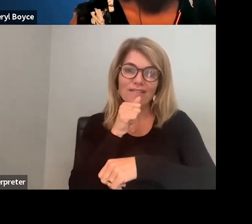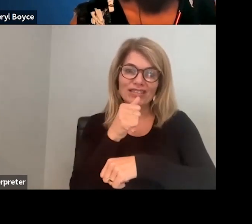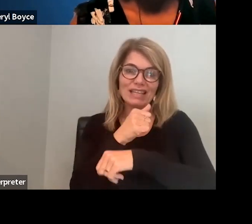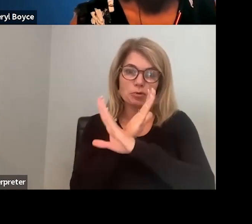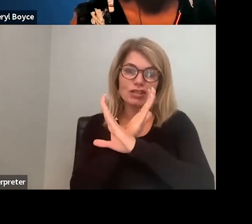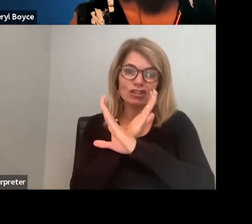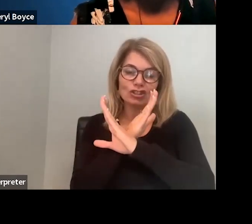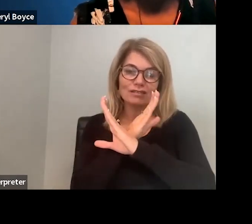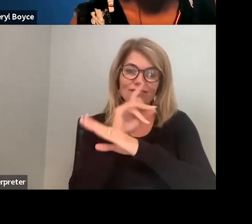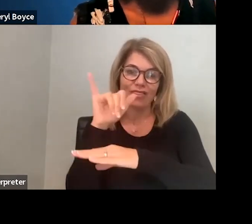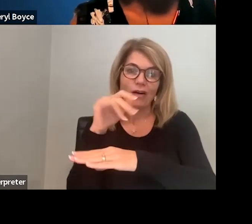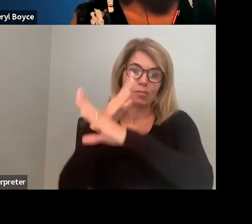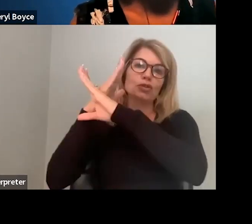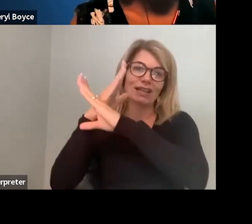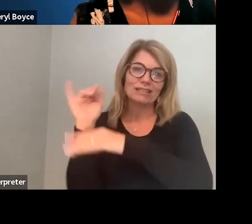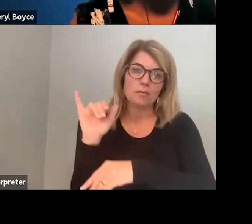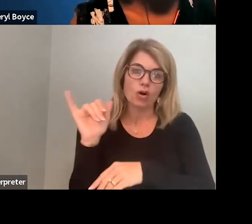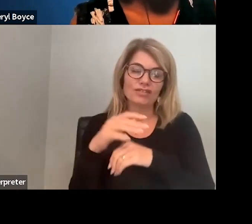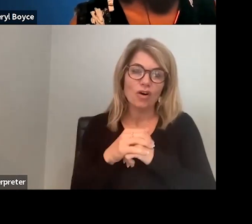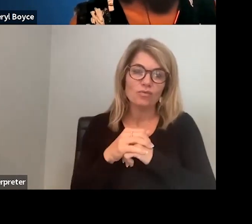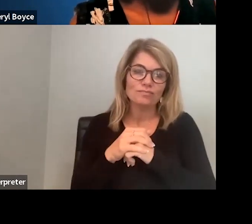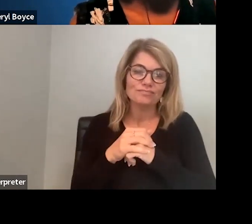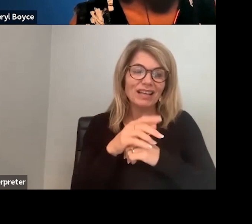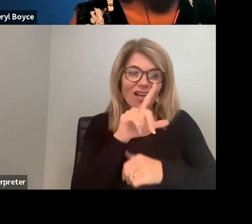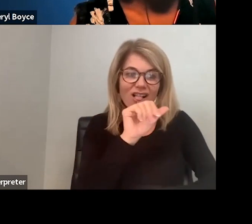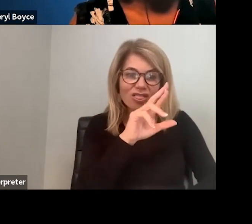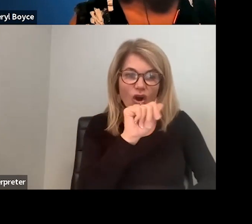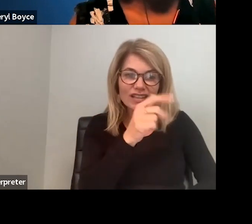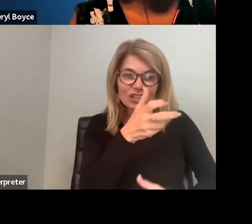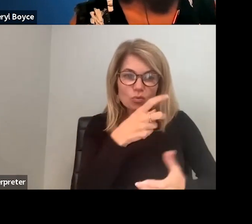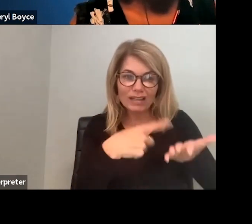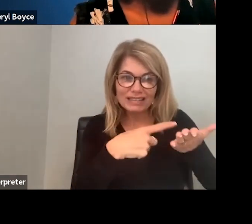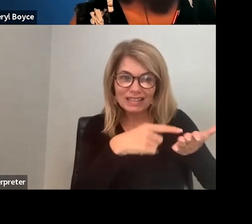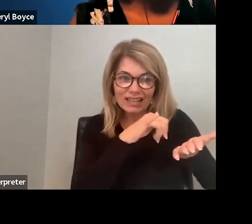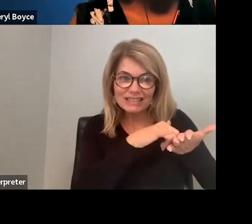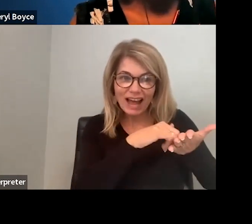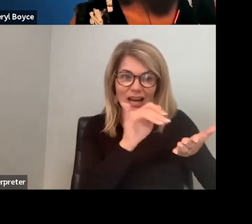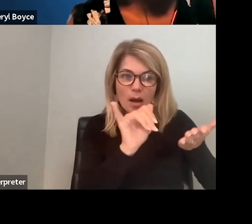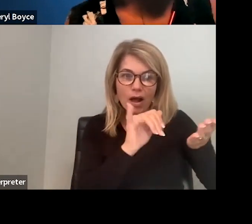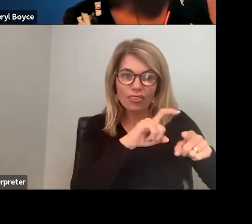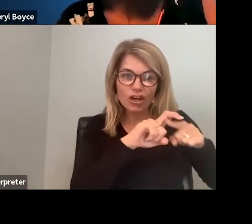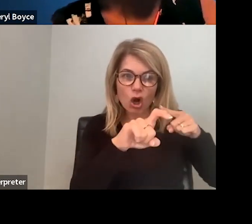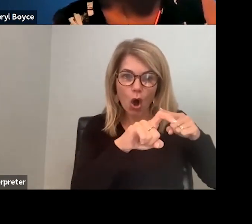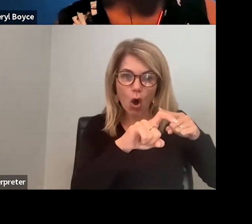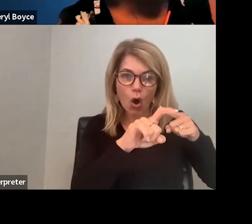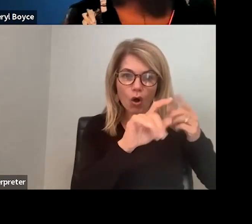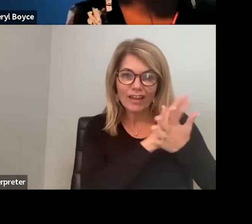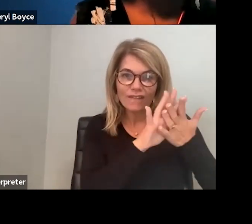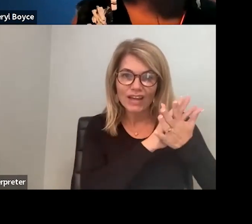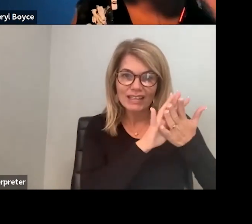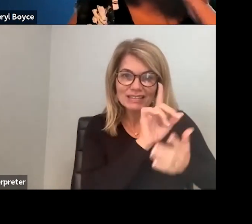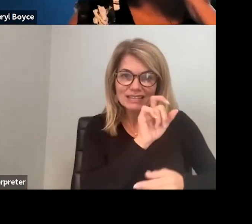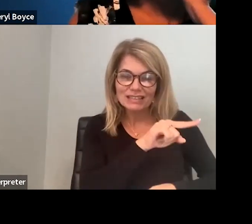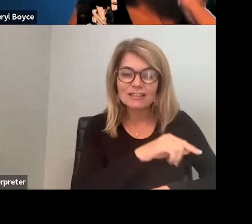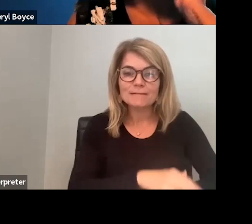of largely. But Laura, I don't know if you want to talk a little bit about the efforts in the call interface. Yes, happy Laura Evans, could you respond? That would